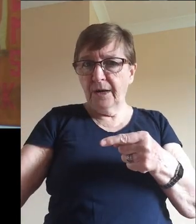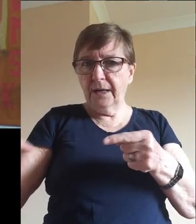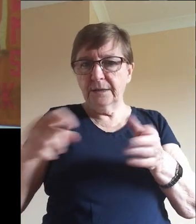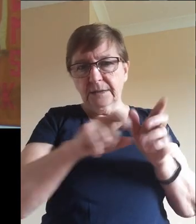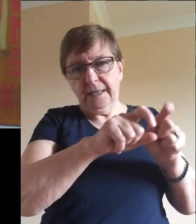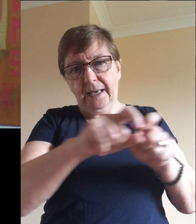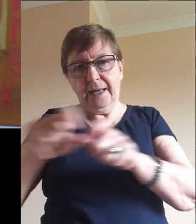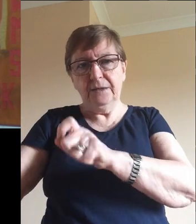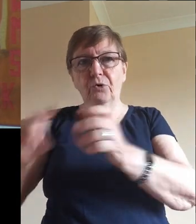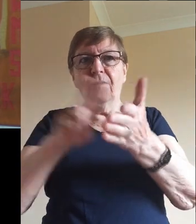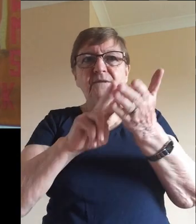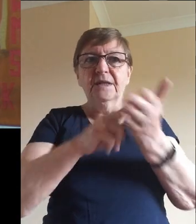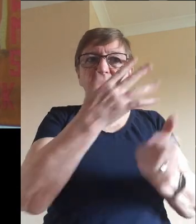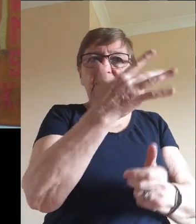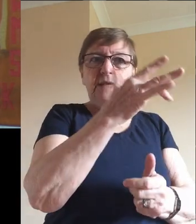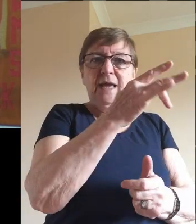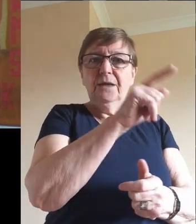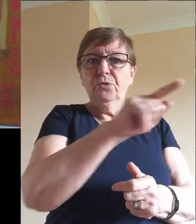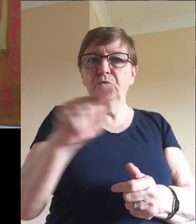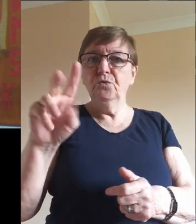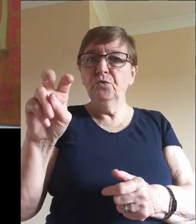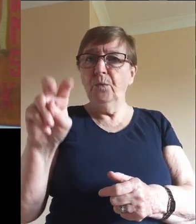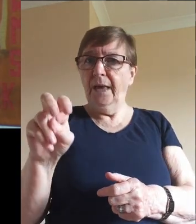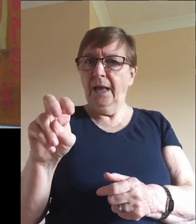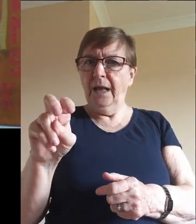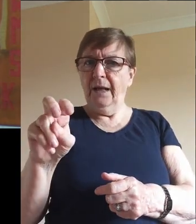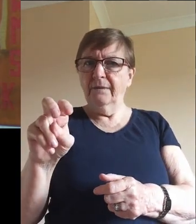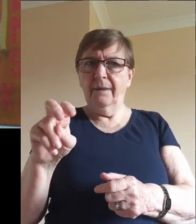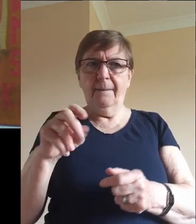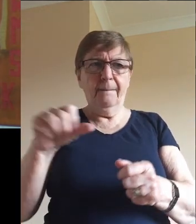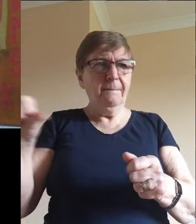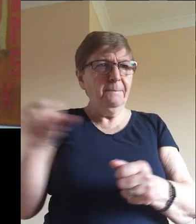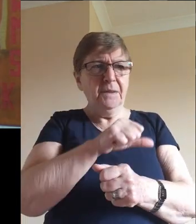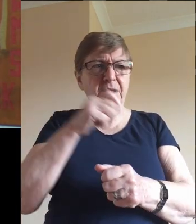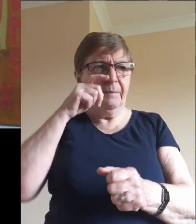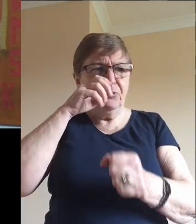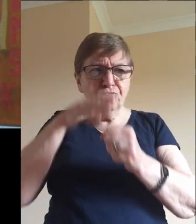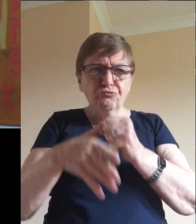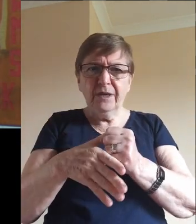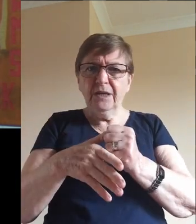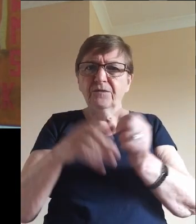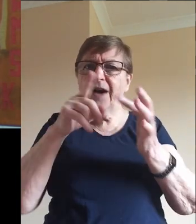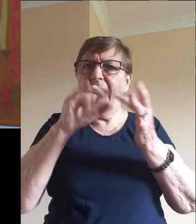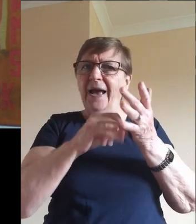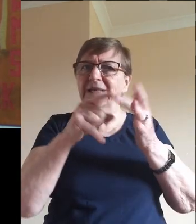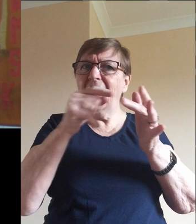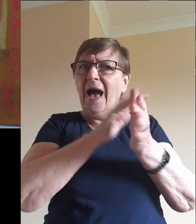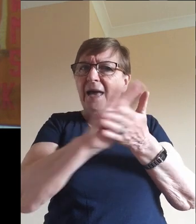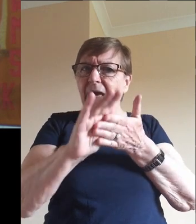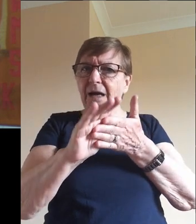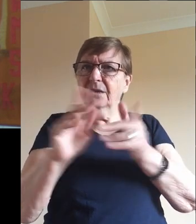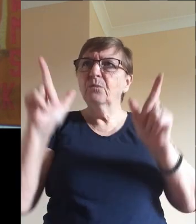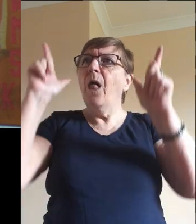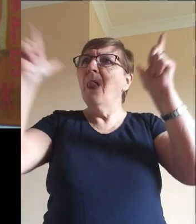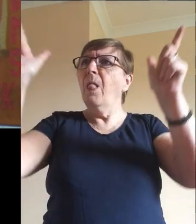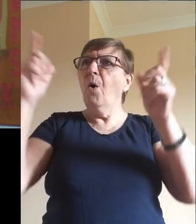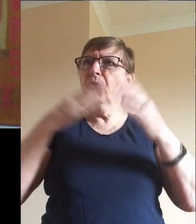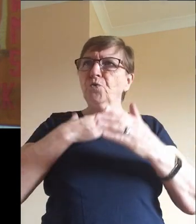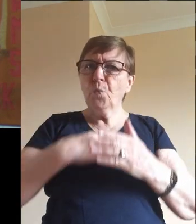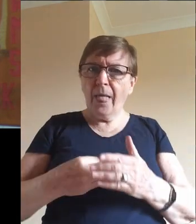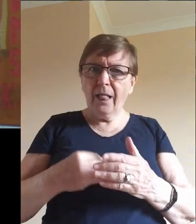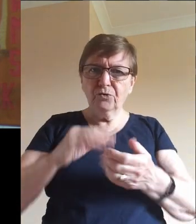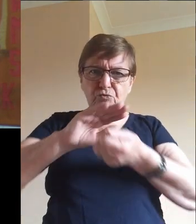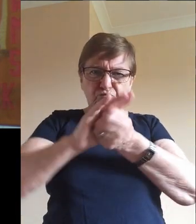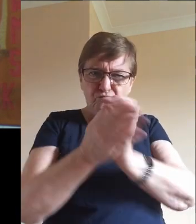10 to 12. And again, it must have been bizarre for Isaiah as he was writing down that it was the Lord's will to crush him and cause